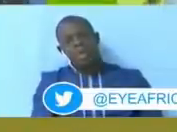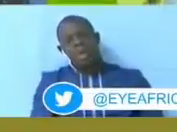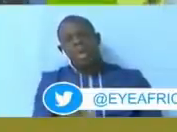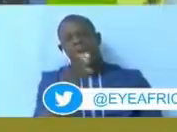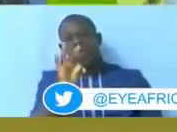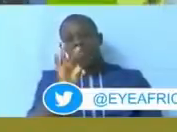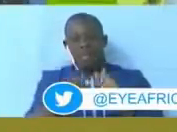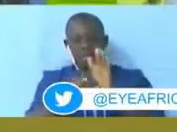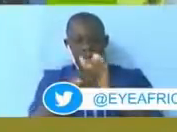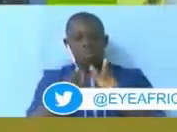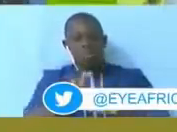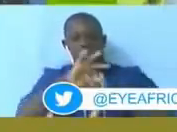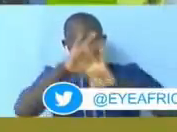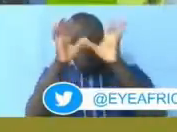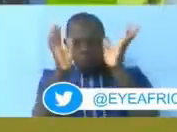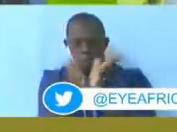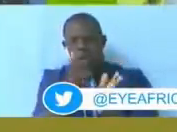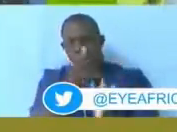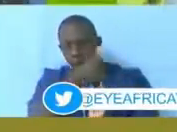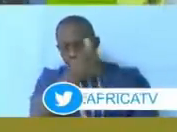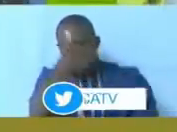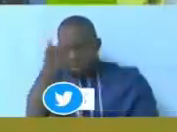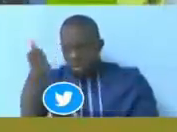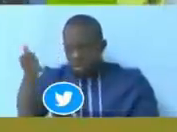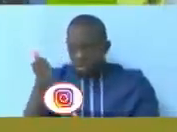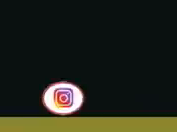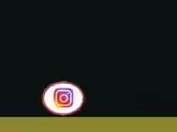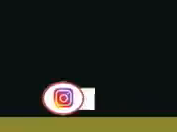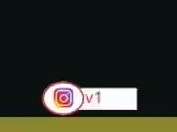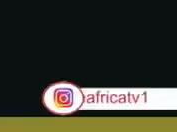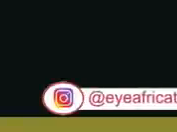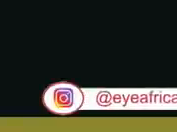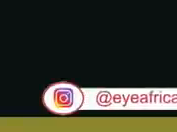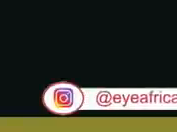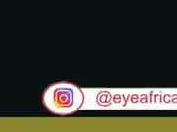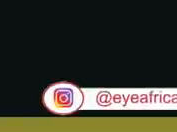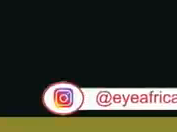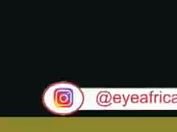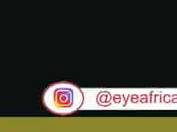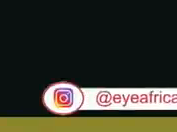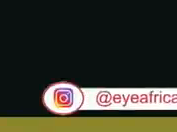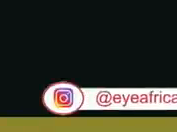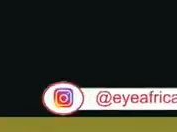if all other commission reports are going to be ignored,